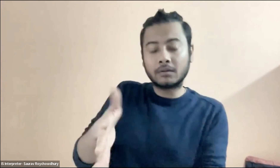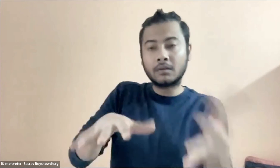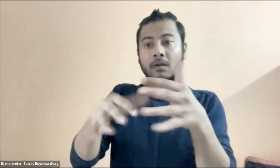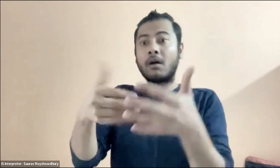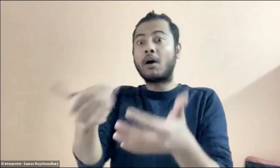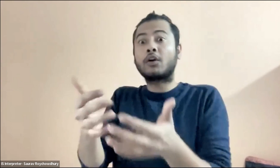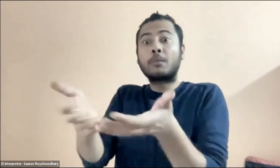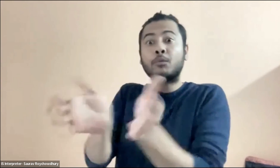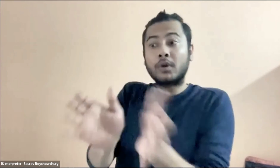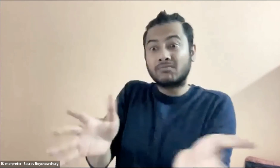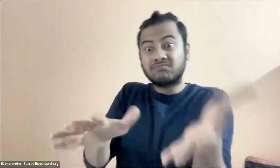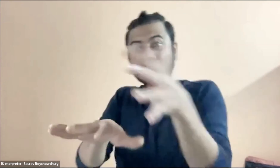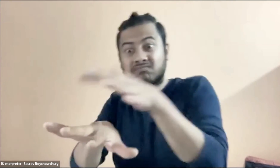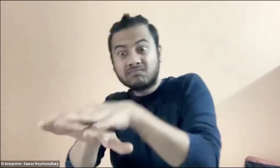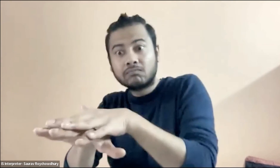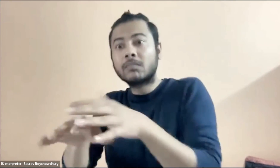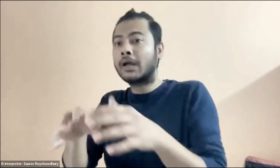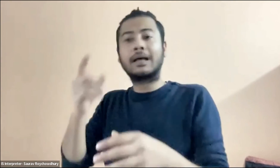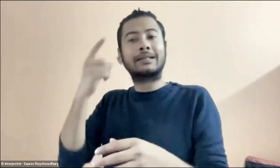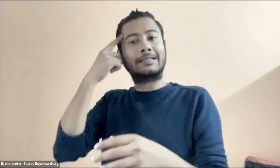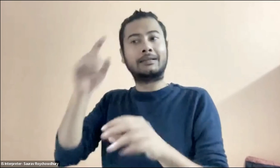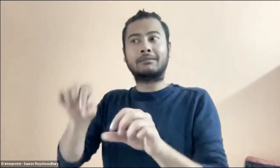those histories that are a starting point.